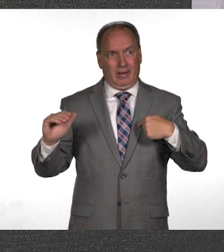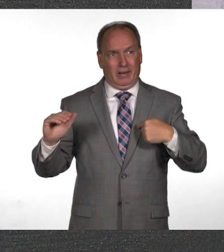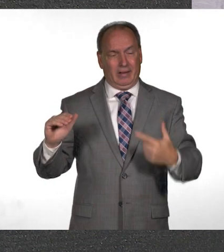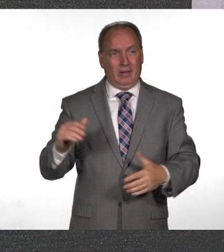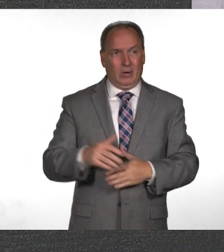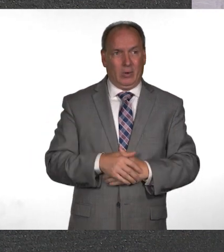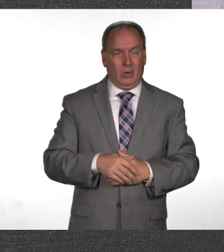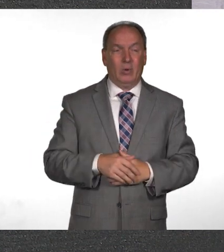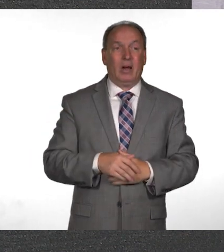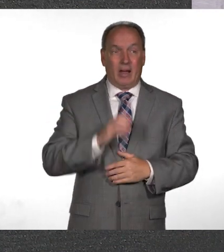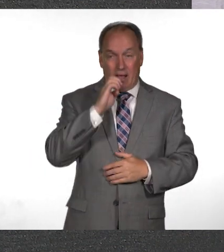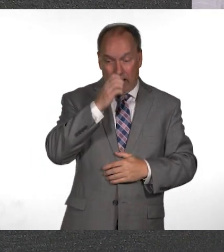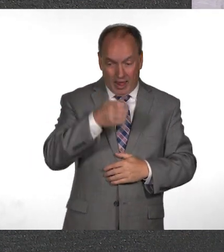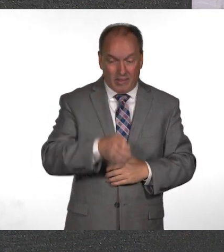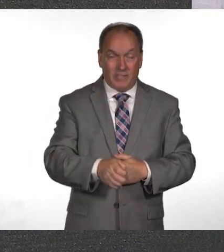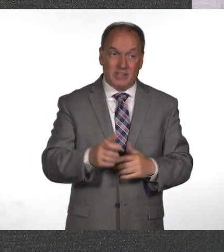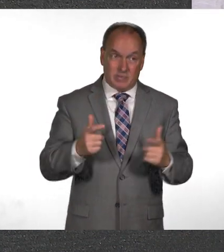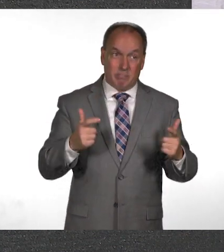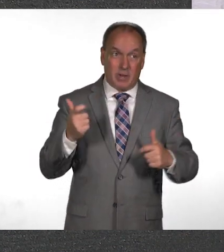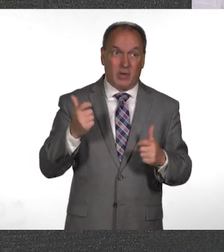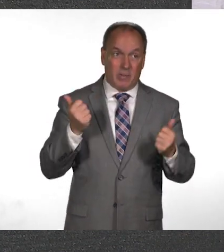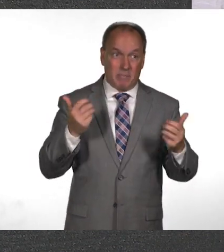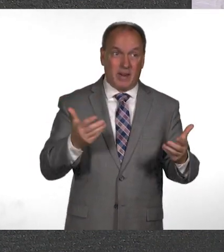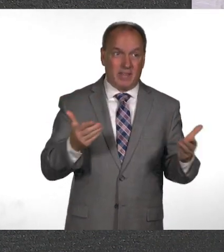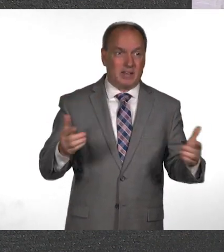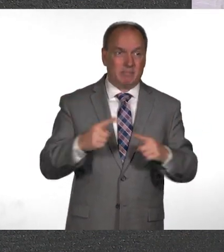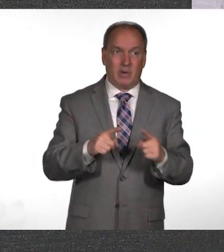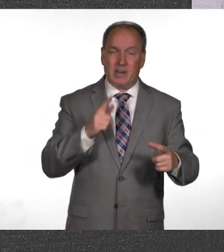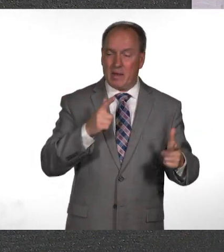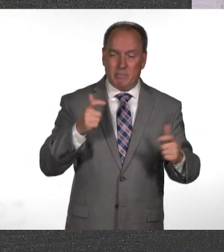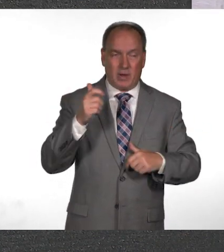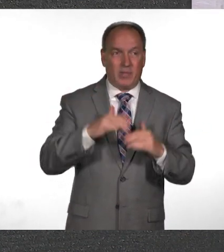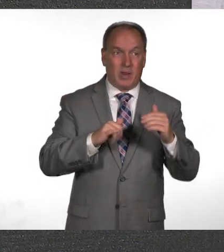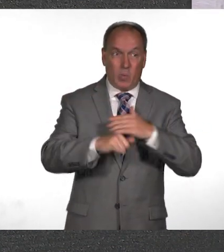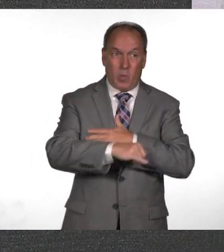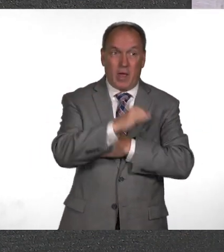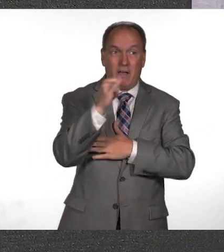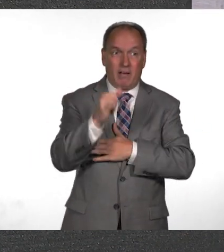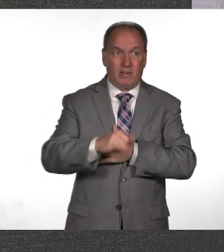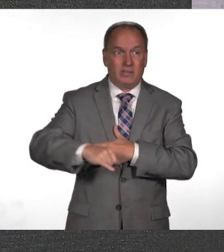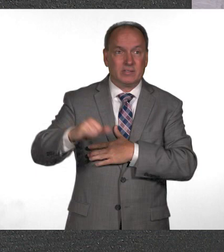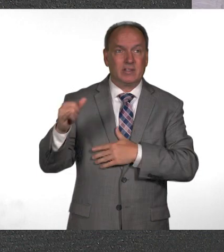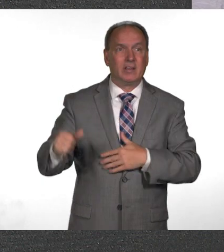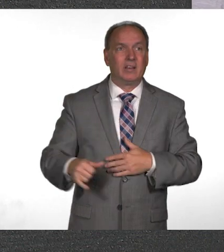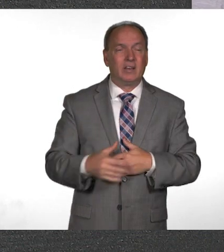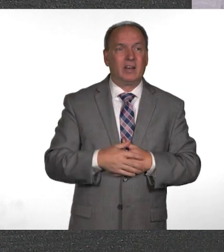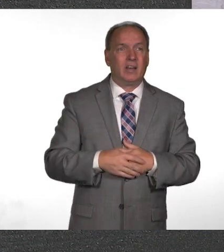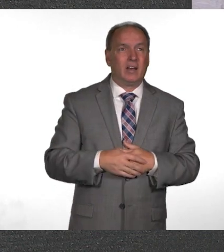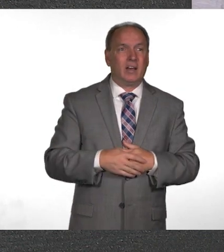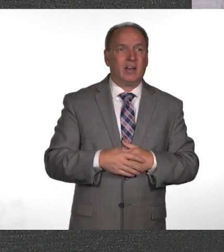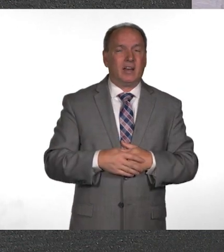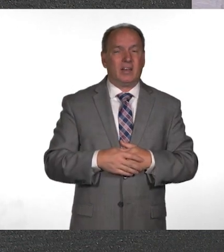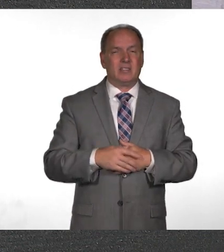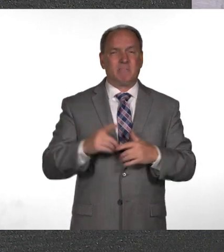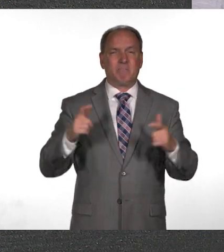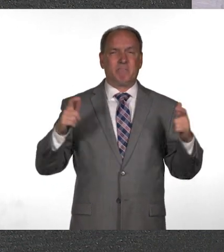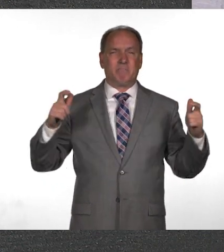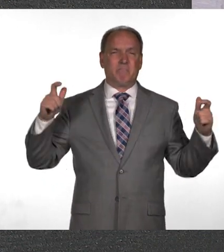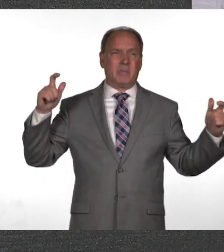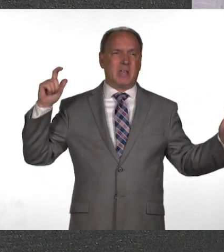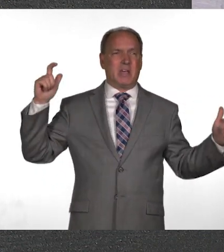Elephants are bigger than a lot of things, but they're not bigger than whales. They're smaller than whales. He is biggy, big,